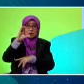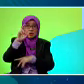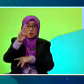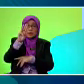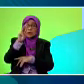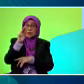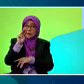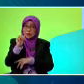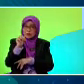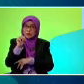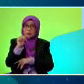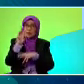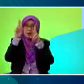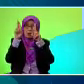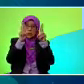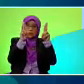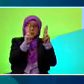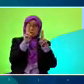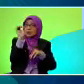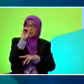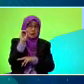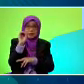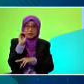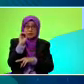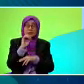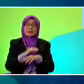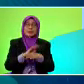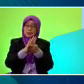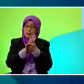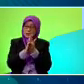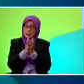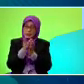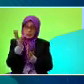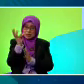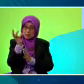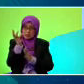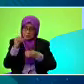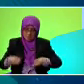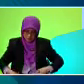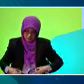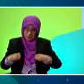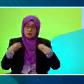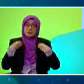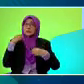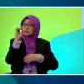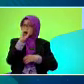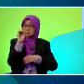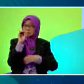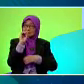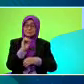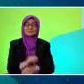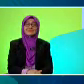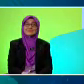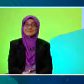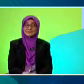be small and not good to eat because it is in room temperature. And as we all know, room temperature is the most